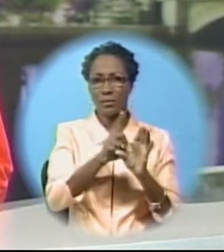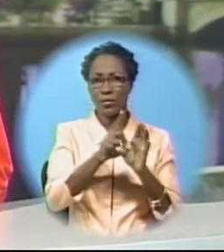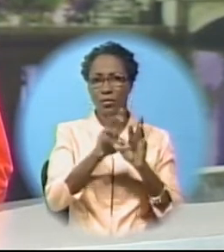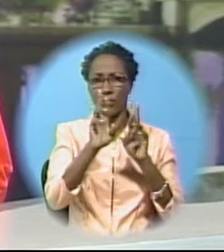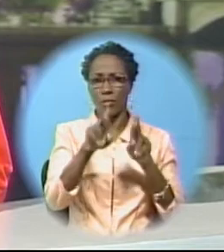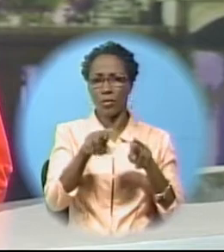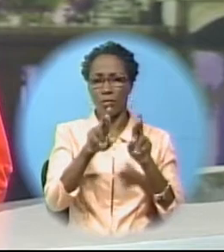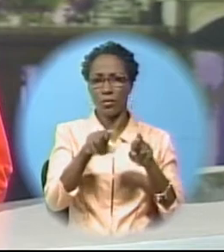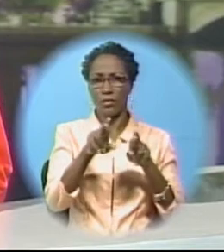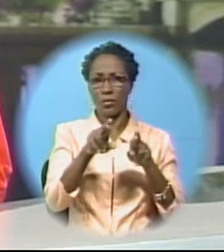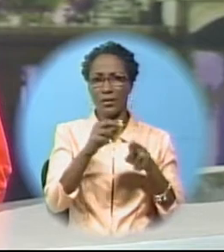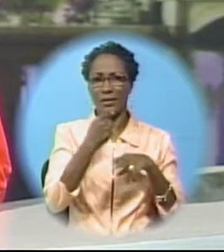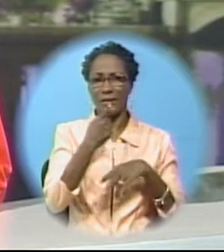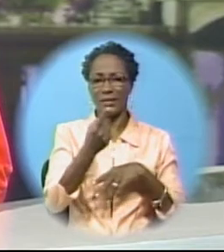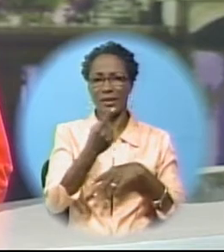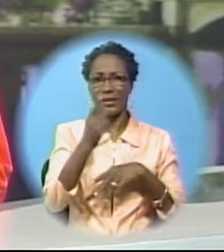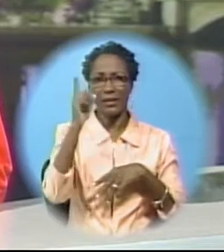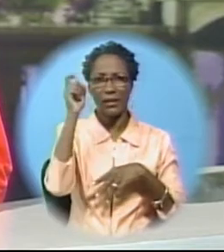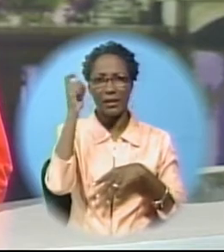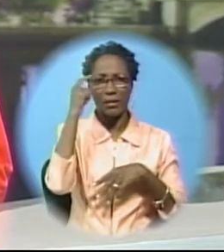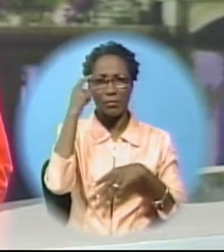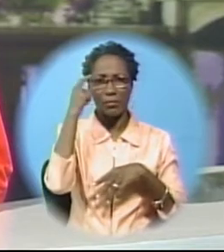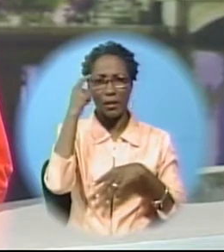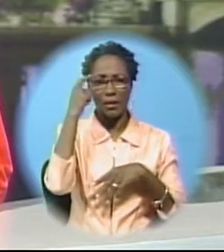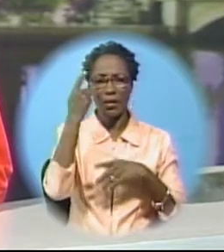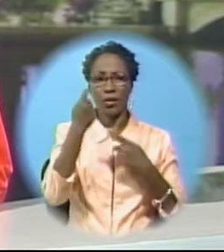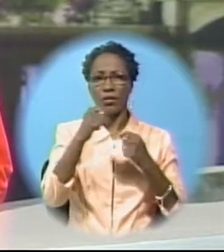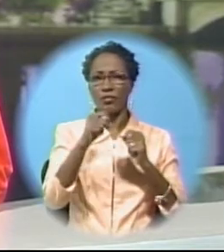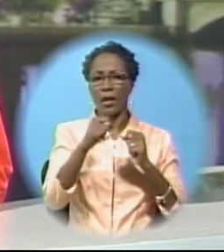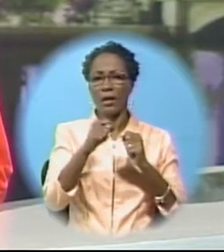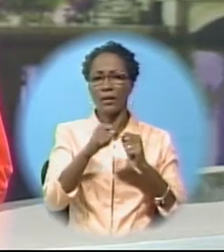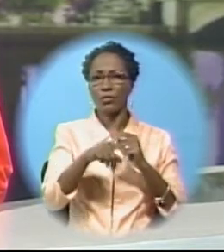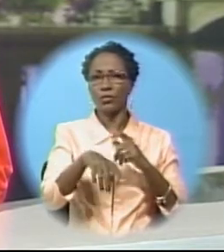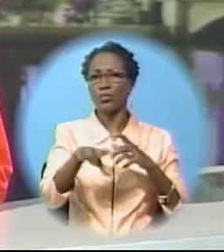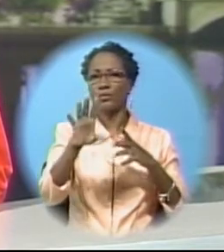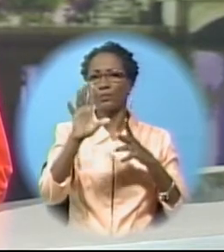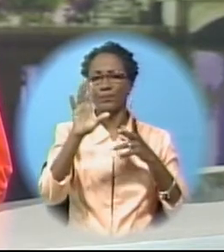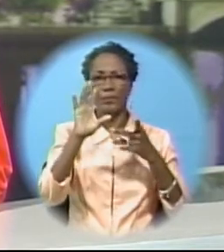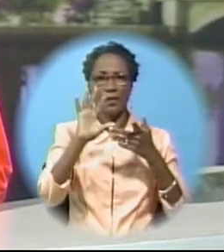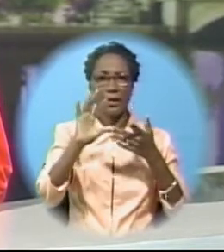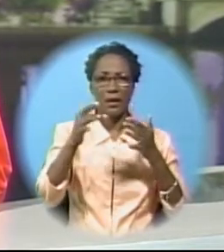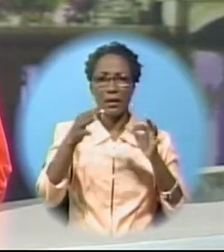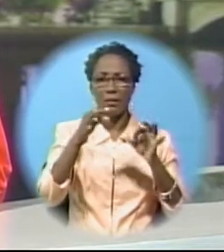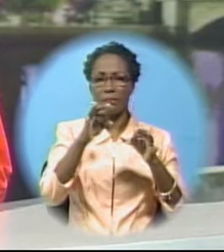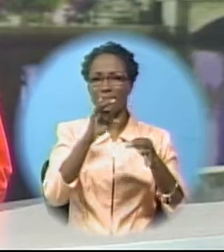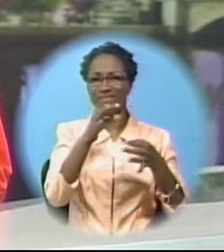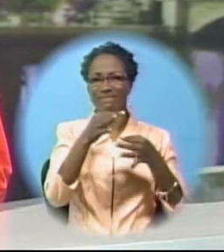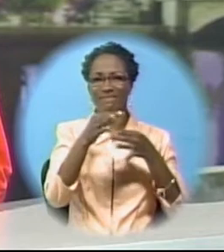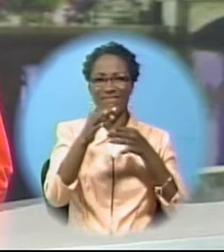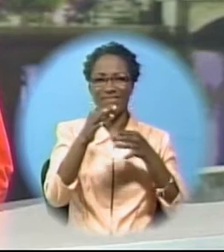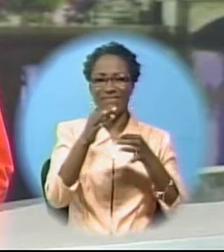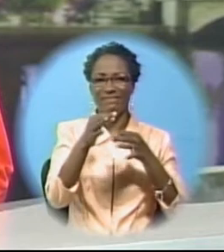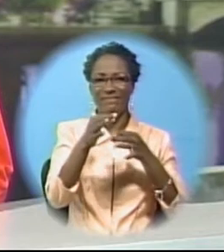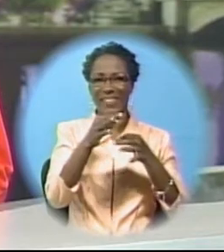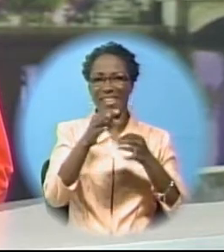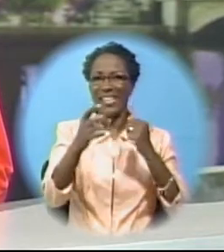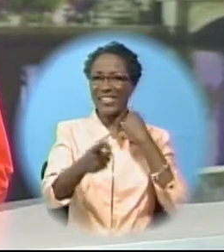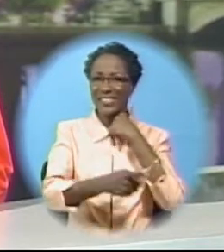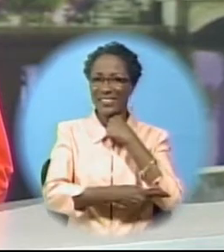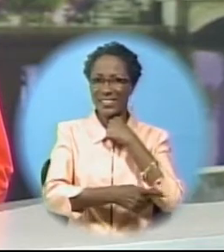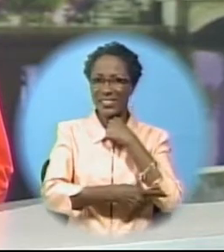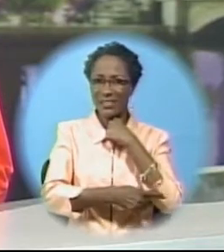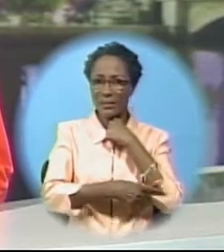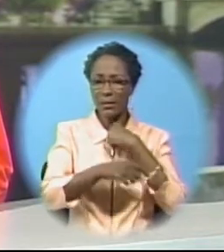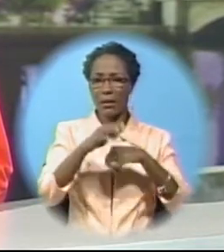punish officials who committed abuses, but says impunity for security force members did not appear to be a problem. It states there